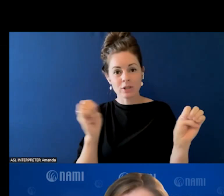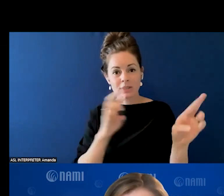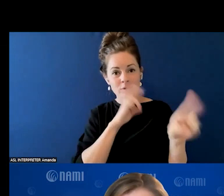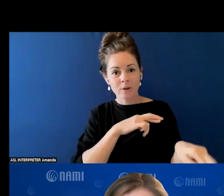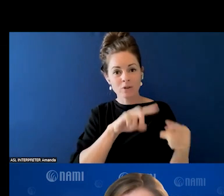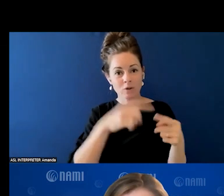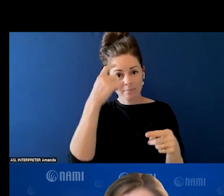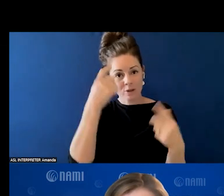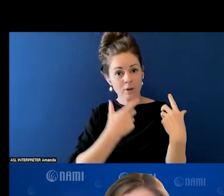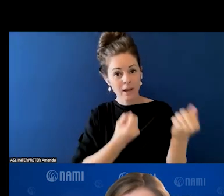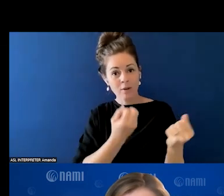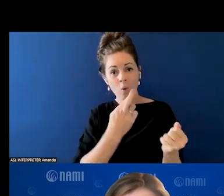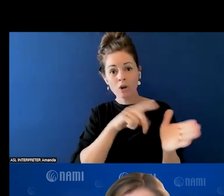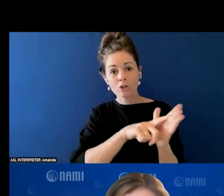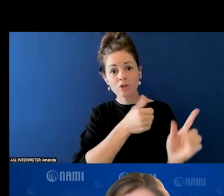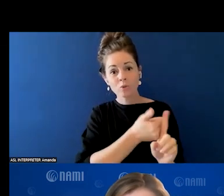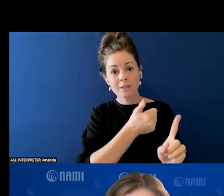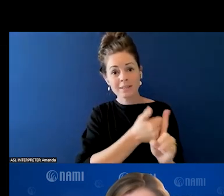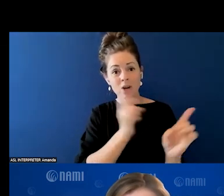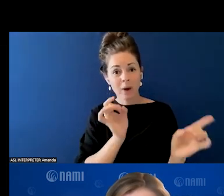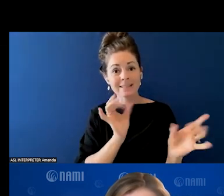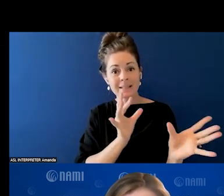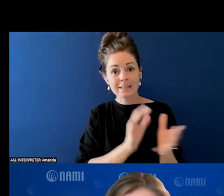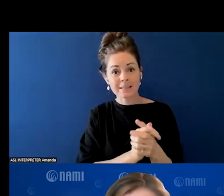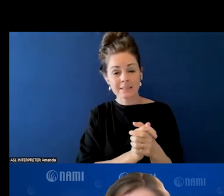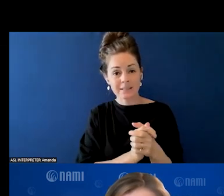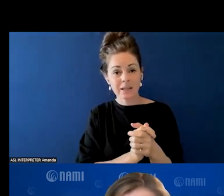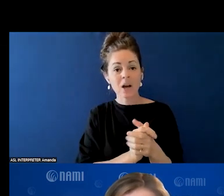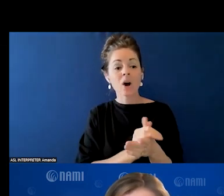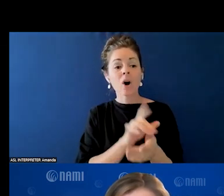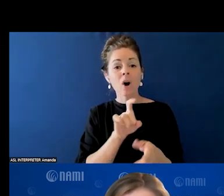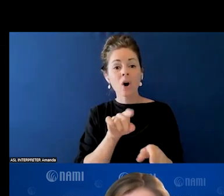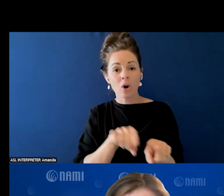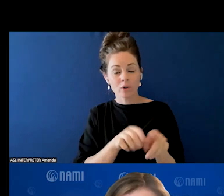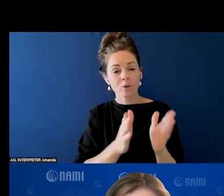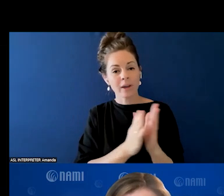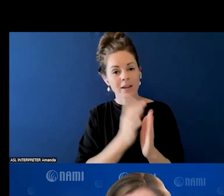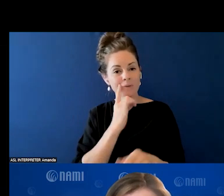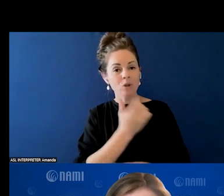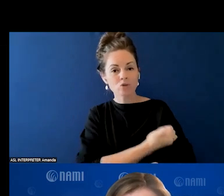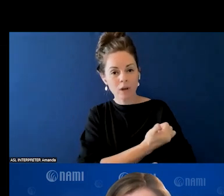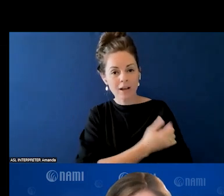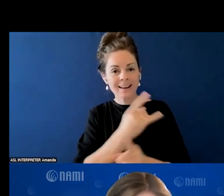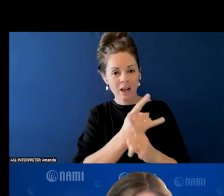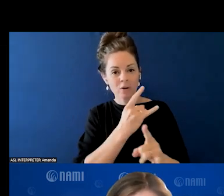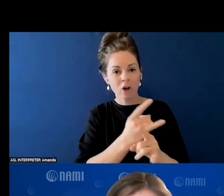health or suicide crisis. We also asked this for drug and alcohol crises, and that